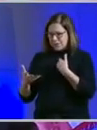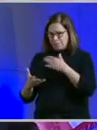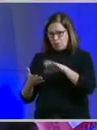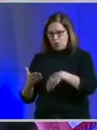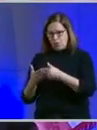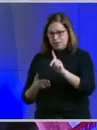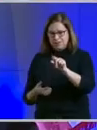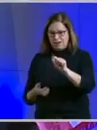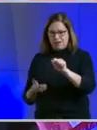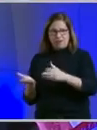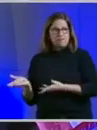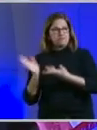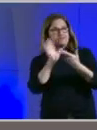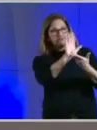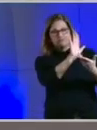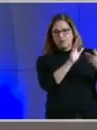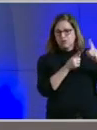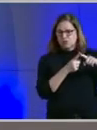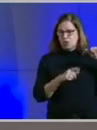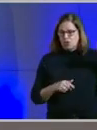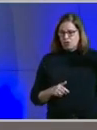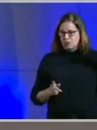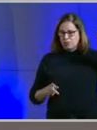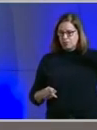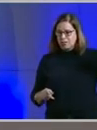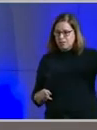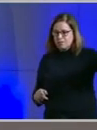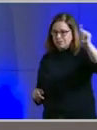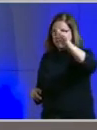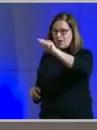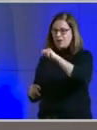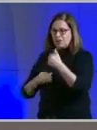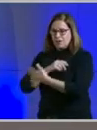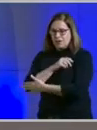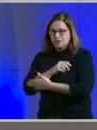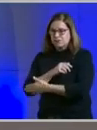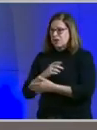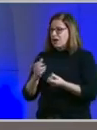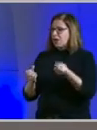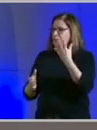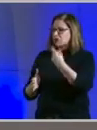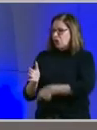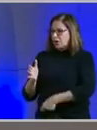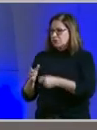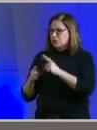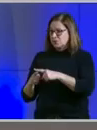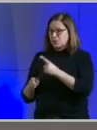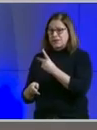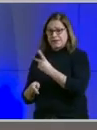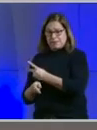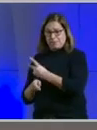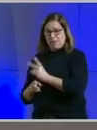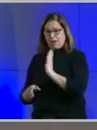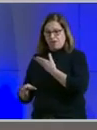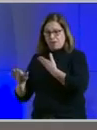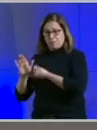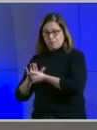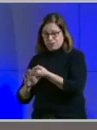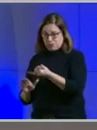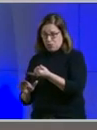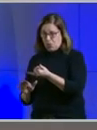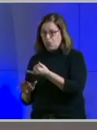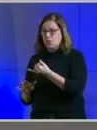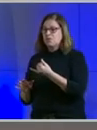asset you have, the quality of it, what it costs to defer, what it costs if you defer it, and all these other things. And that's what was going on with Metro. Metro was